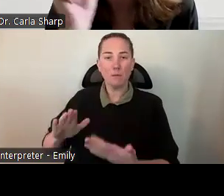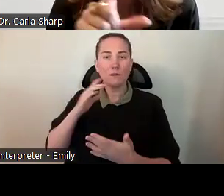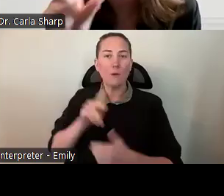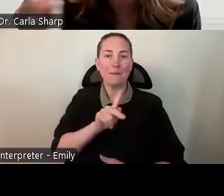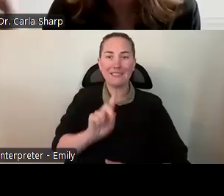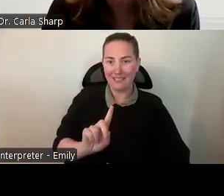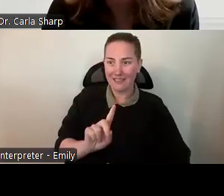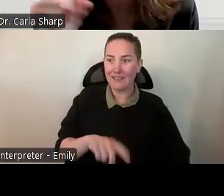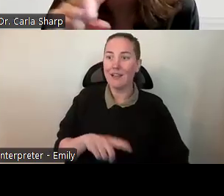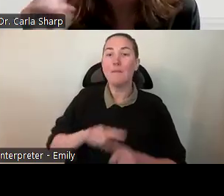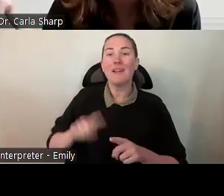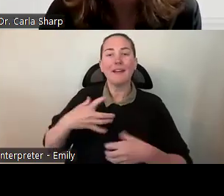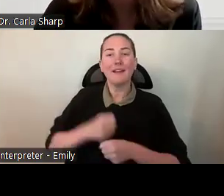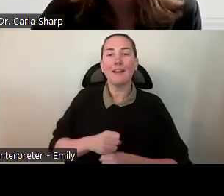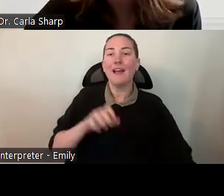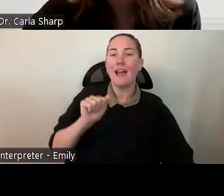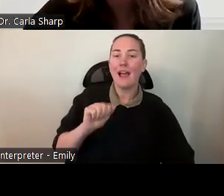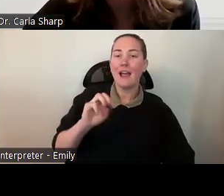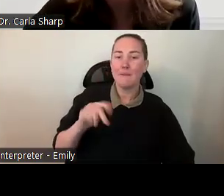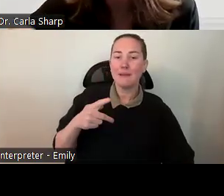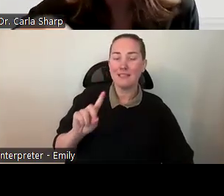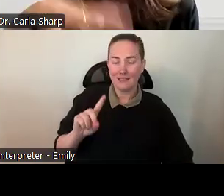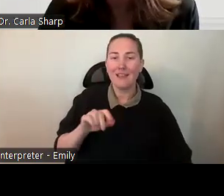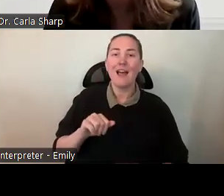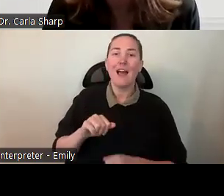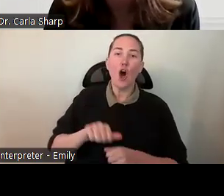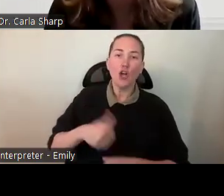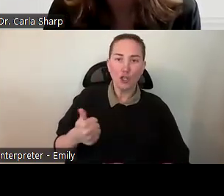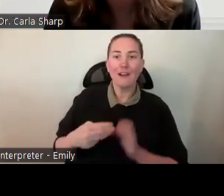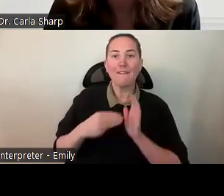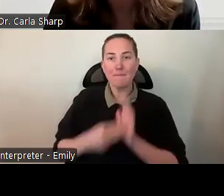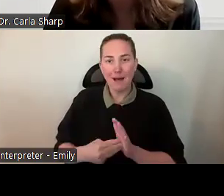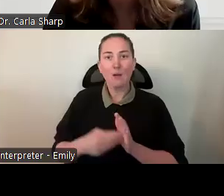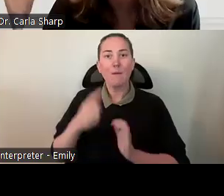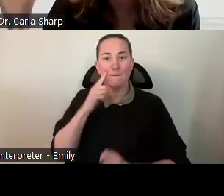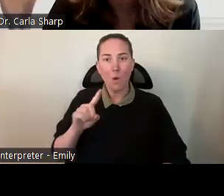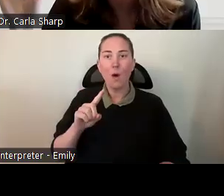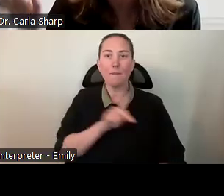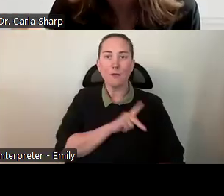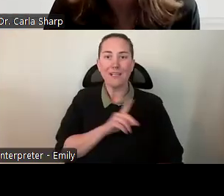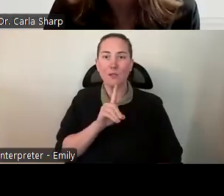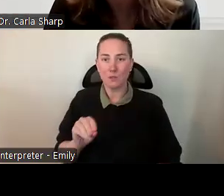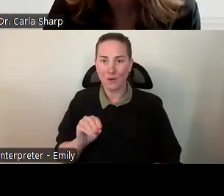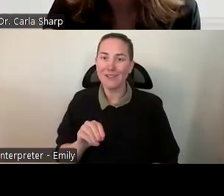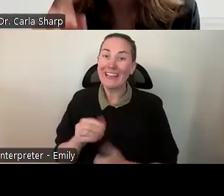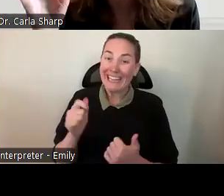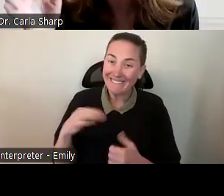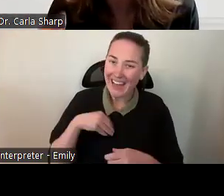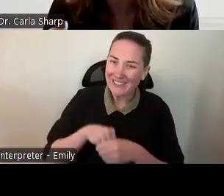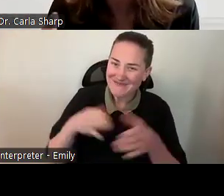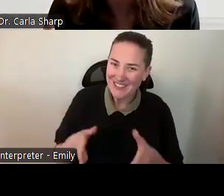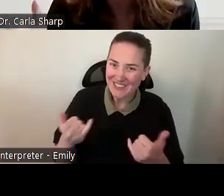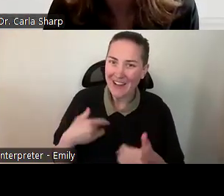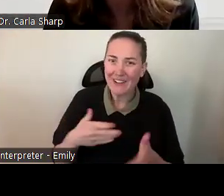short AMPD, the alternative model for personality disorder. And if I were in the room with you today, I'd ask you to put up your hands and say